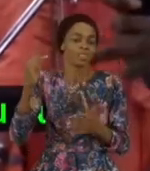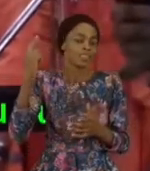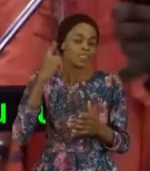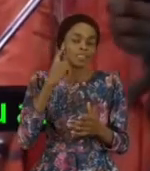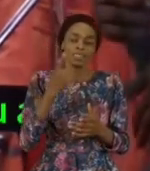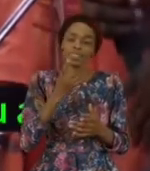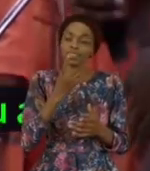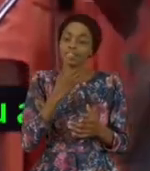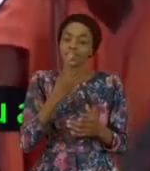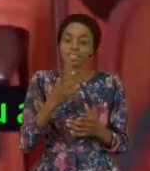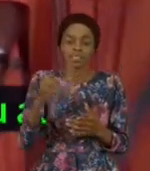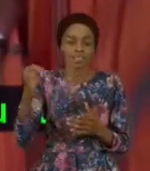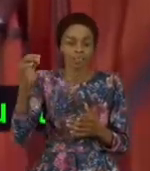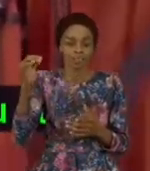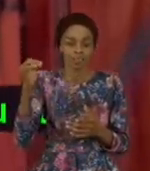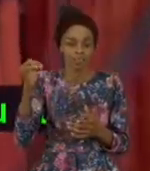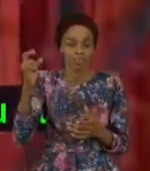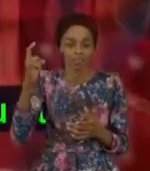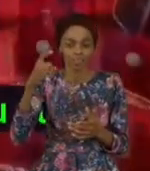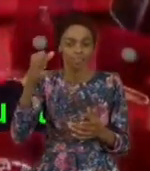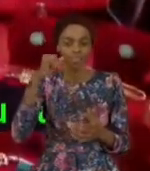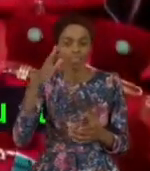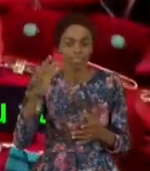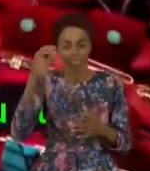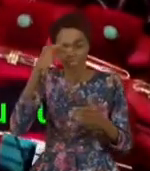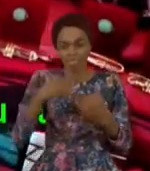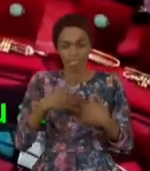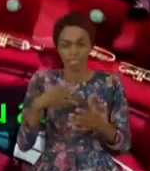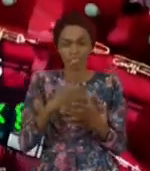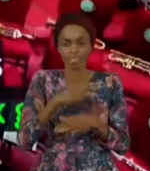girl, she heard it all.